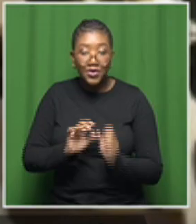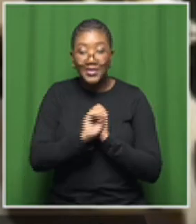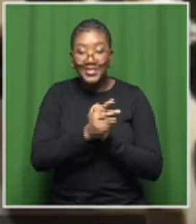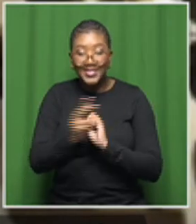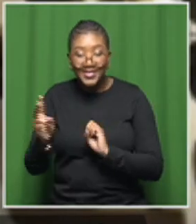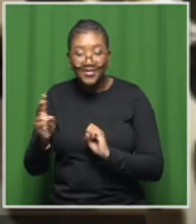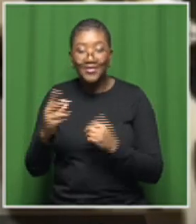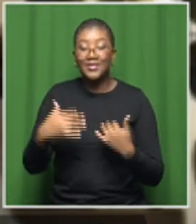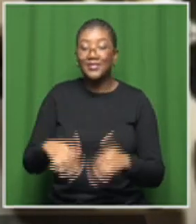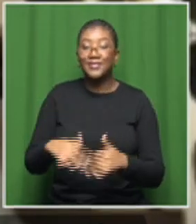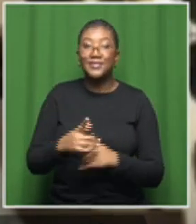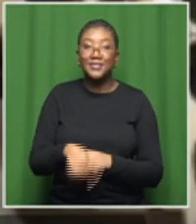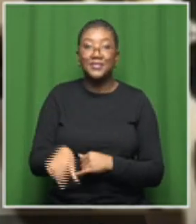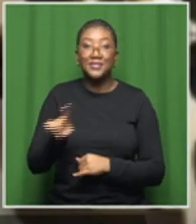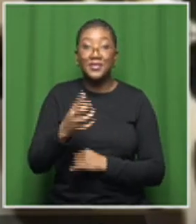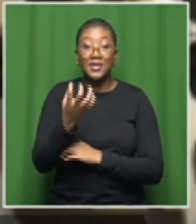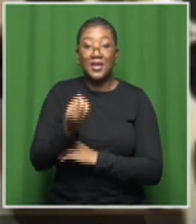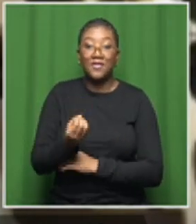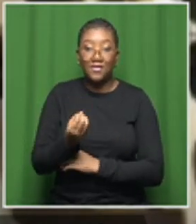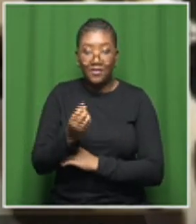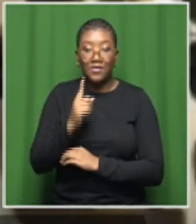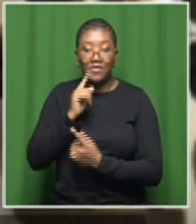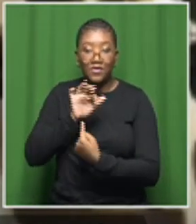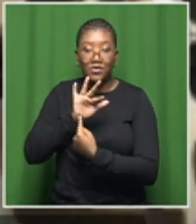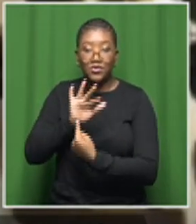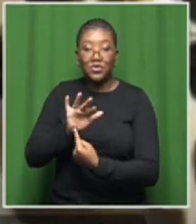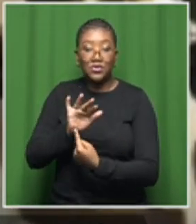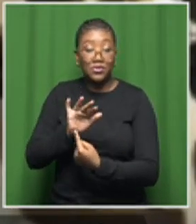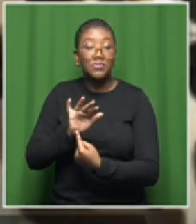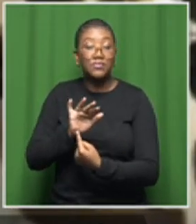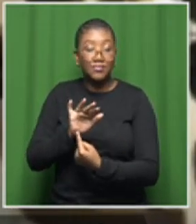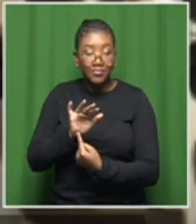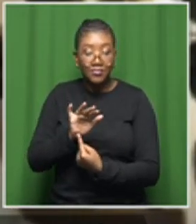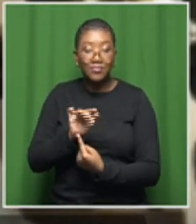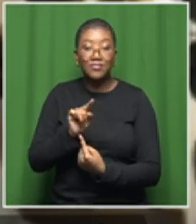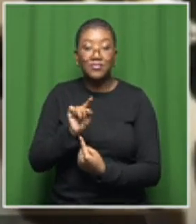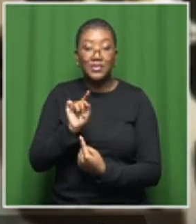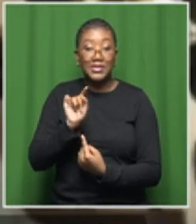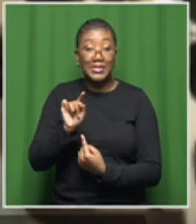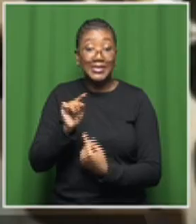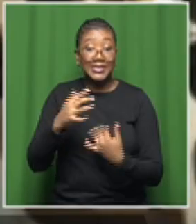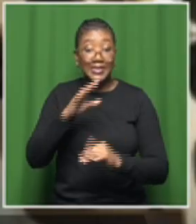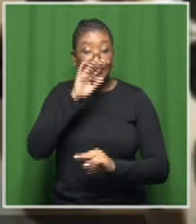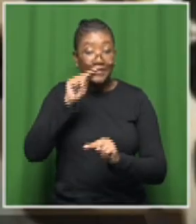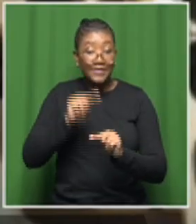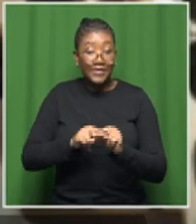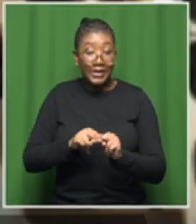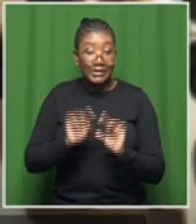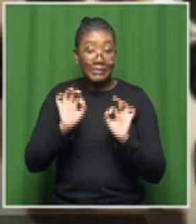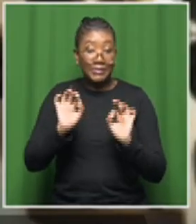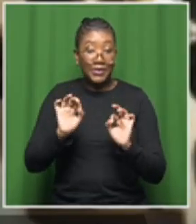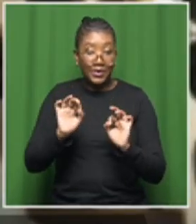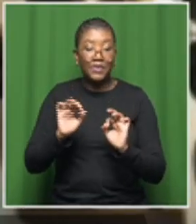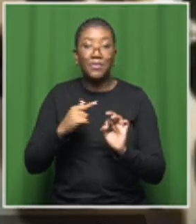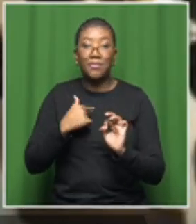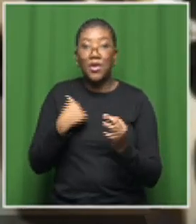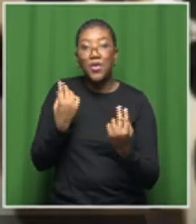able to put that on stage and really showcase that. And, what's fun is that we do really modern takes